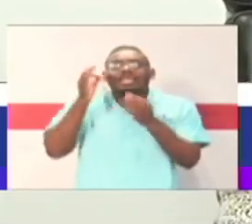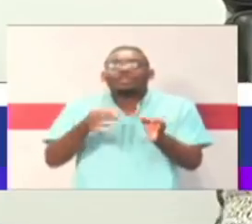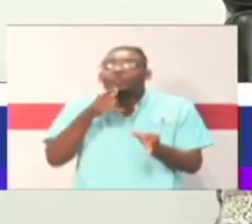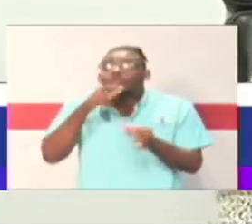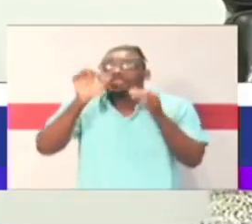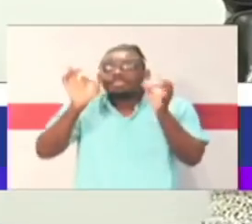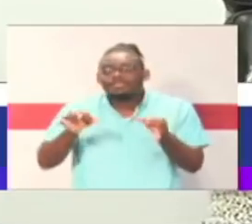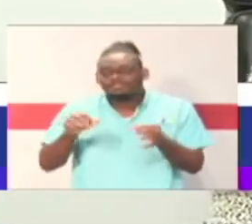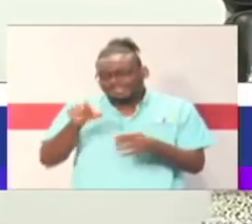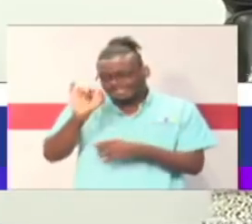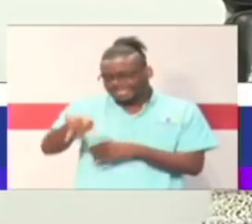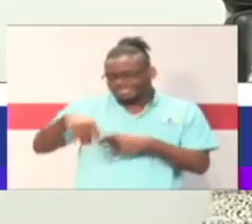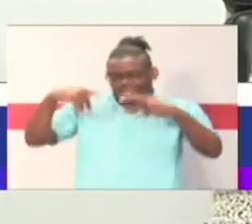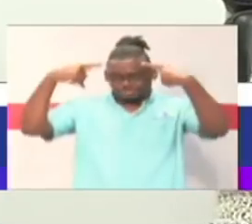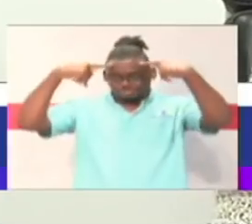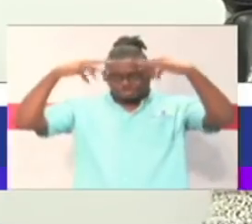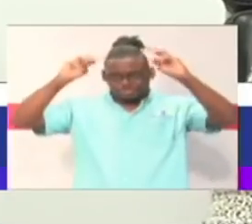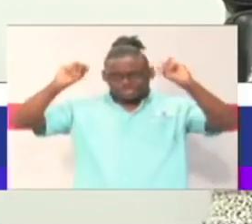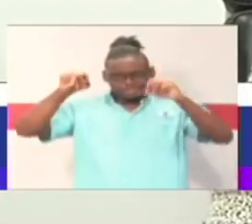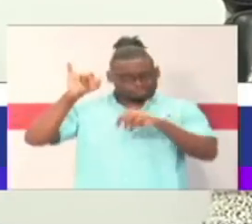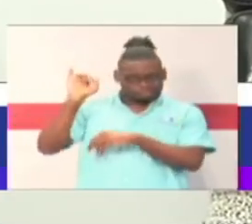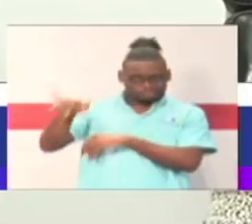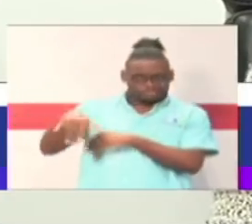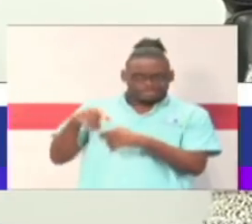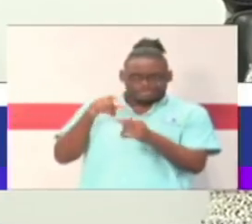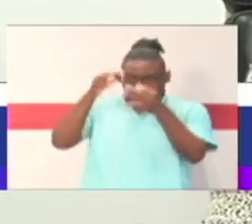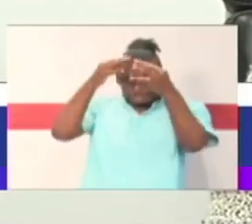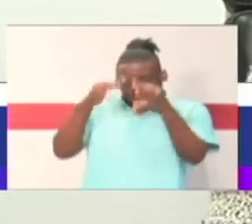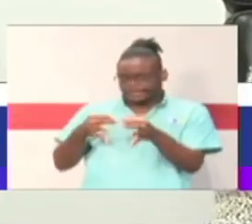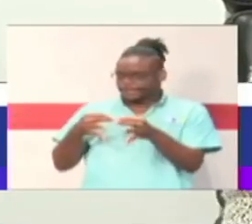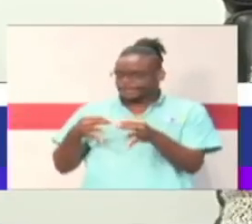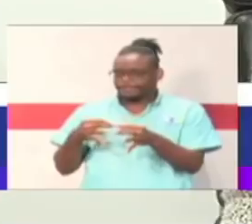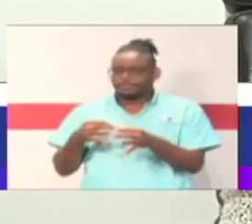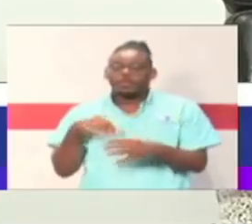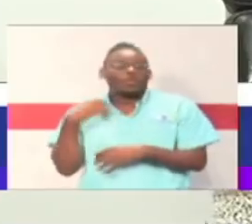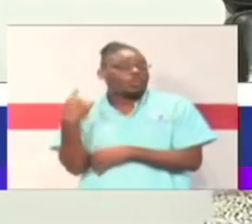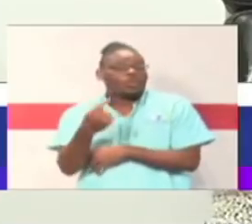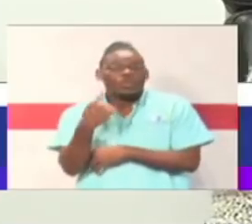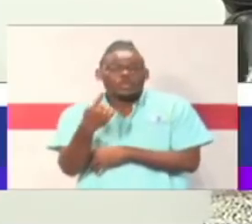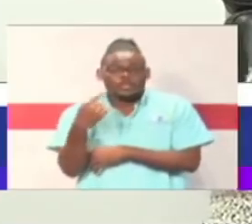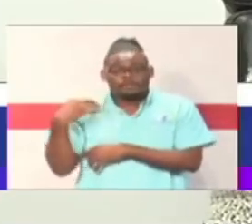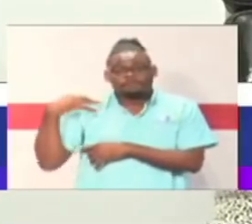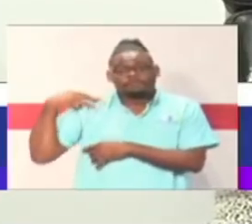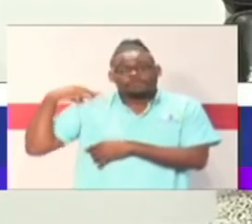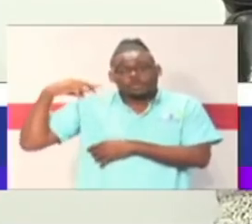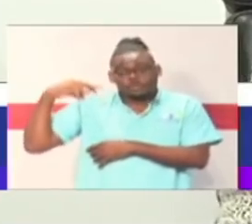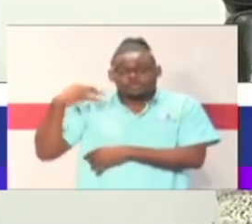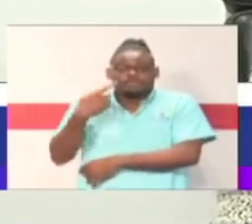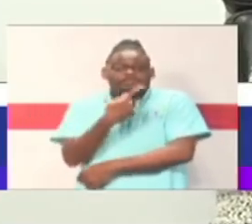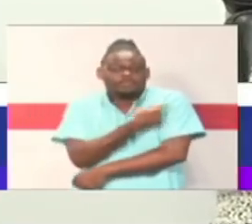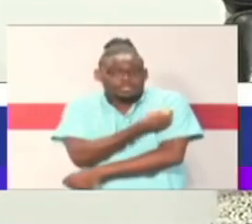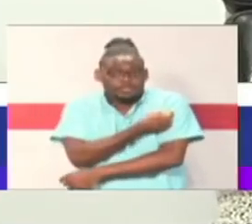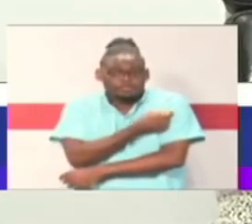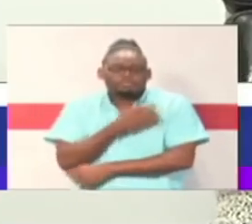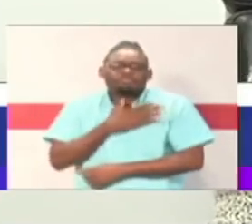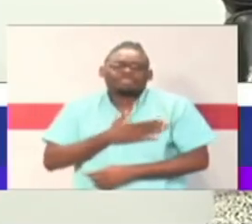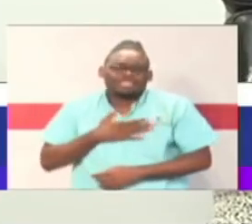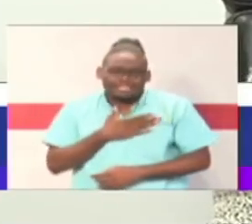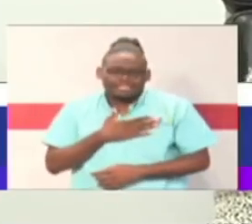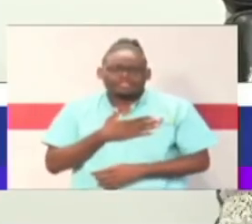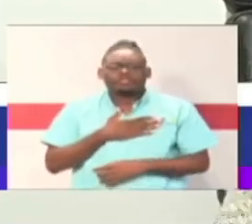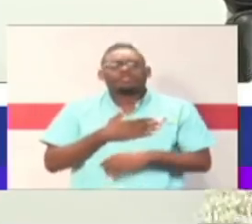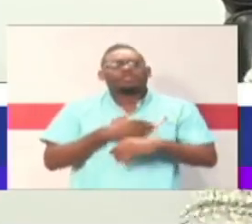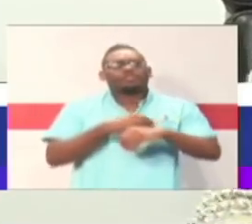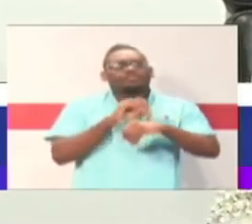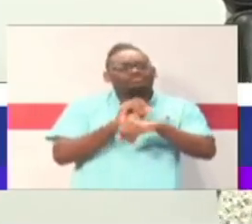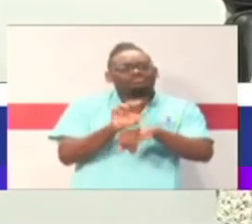to reiterate that vaccination is voluntary and that we really urge everyone to exercise social, personal, and now